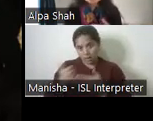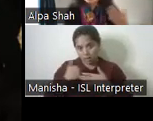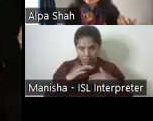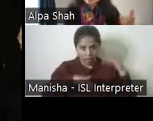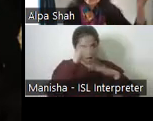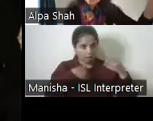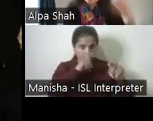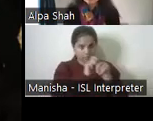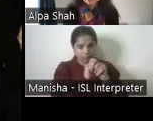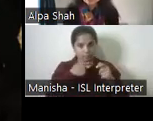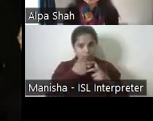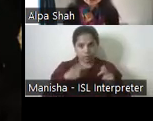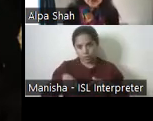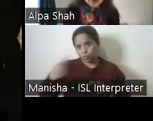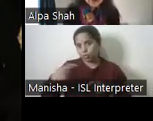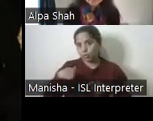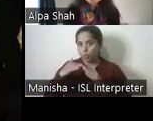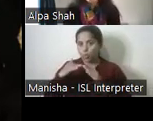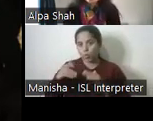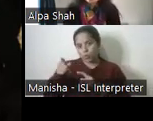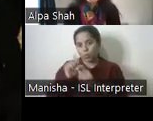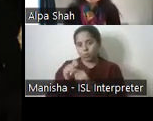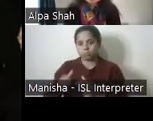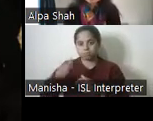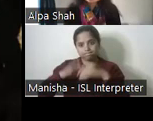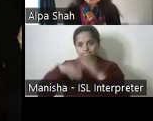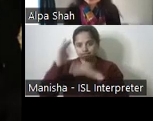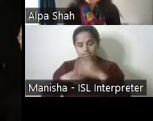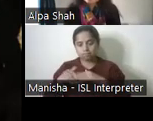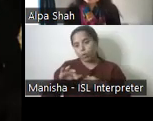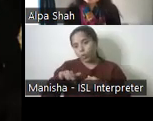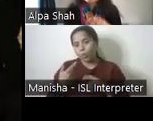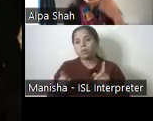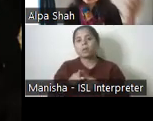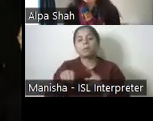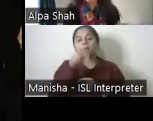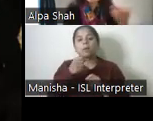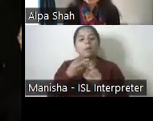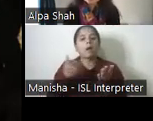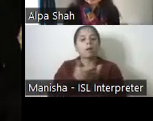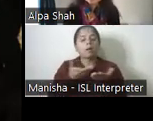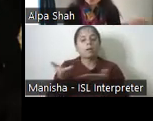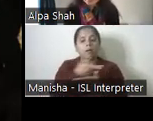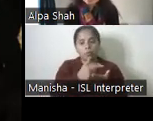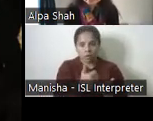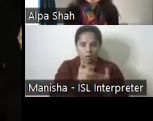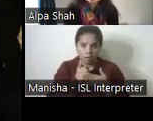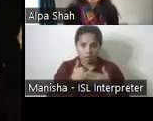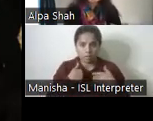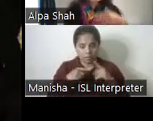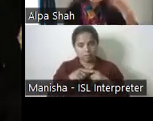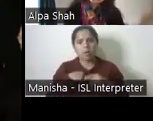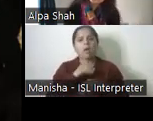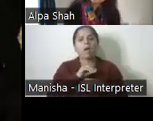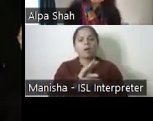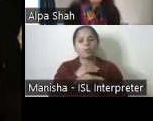house today, I will help you build yours tomorrow. Or, you know, when you're sowing fields, you know, you help me sow my rice fields